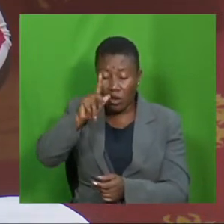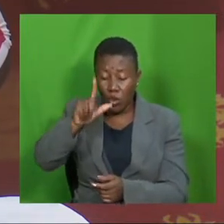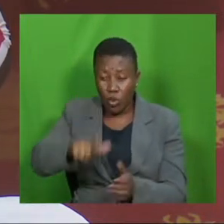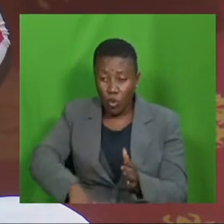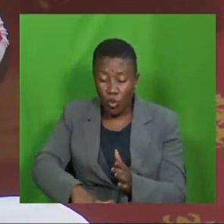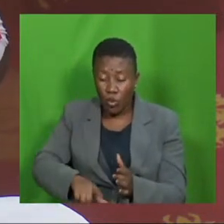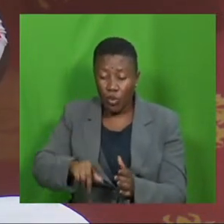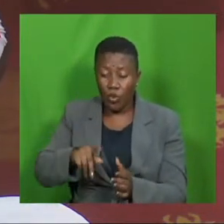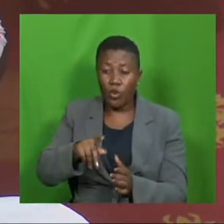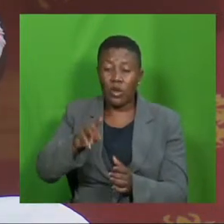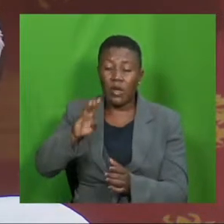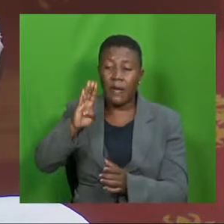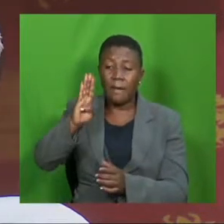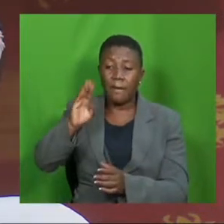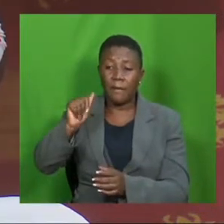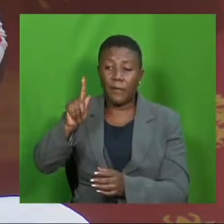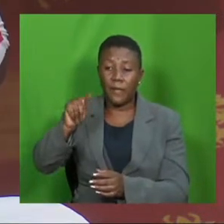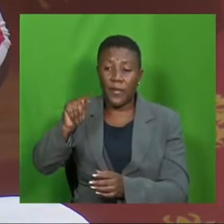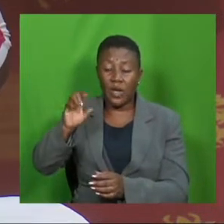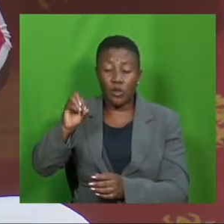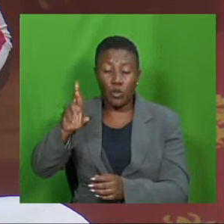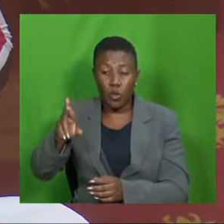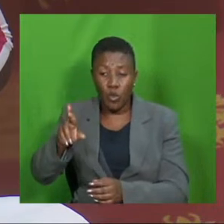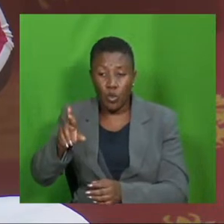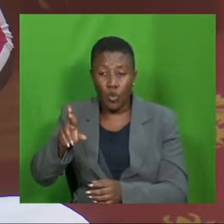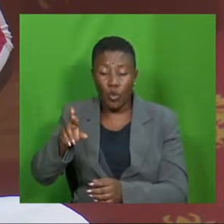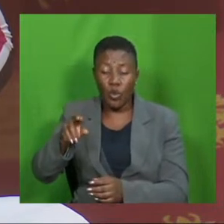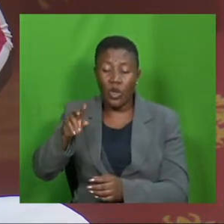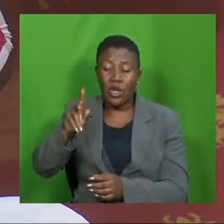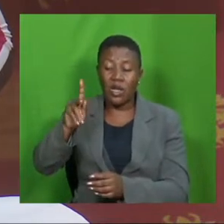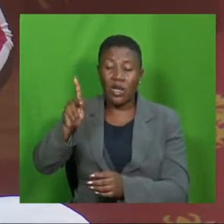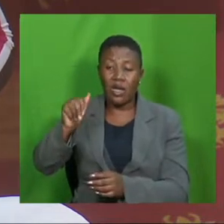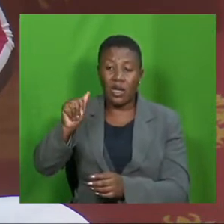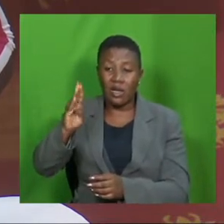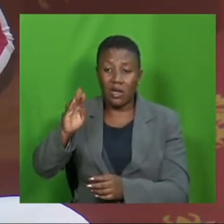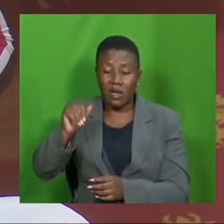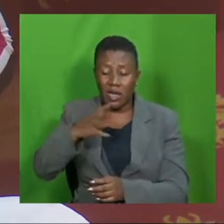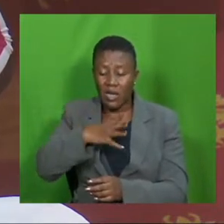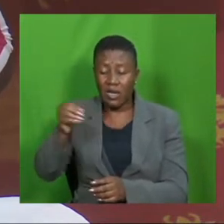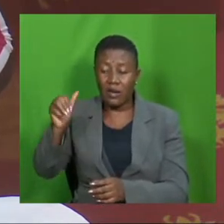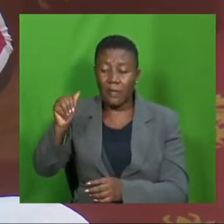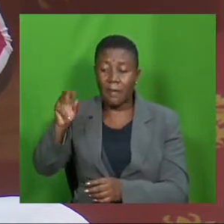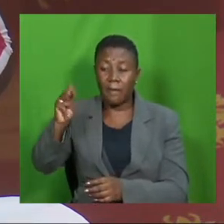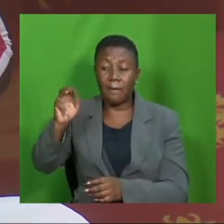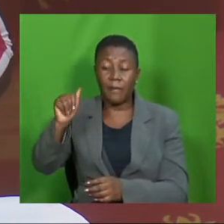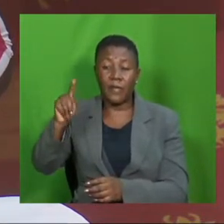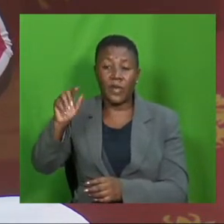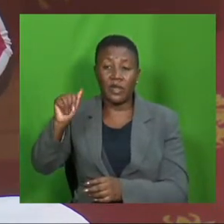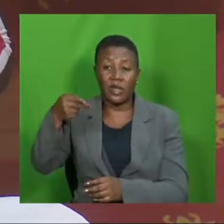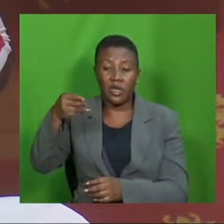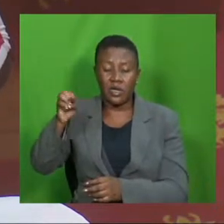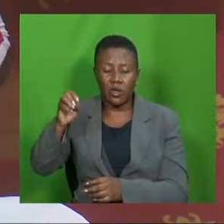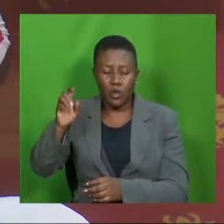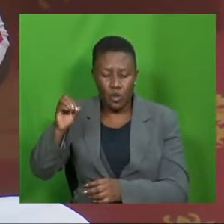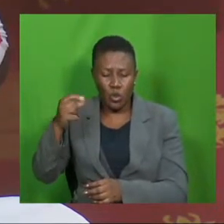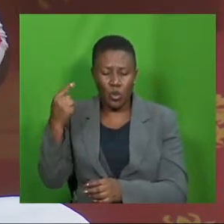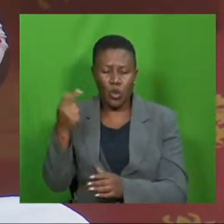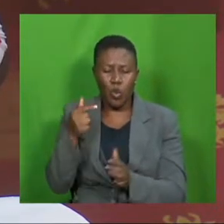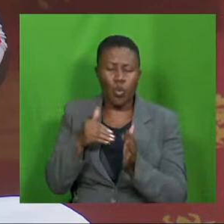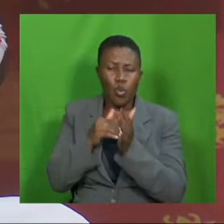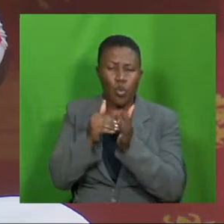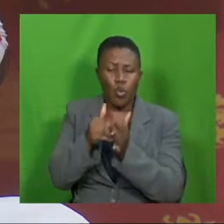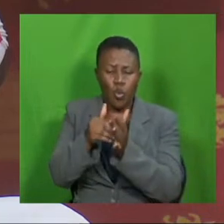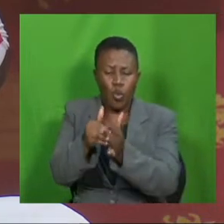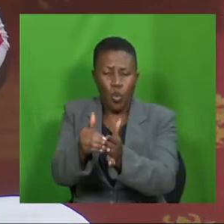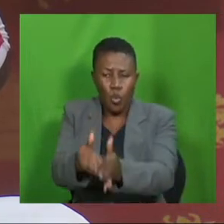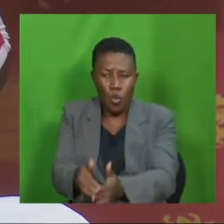Kejewu, Bato, Kafaba, and Matayoko have been regular, adequate,